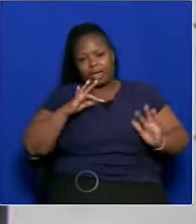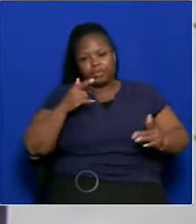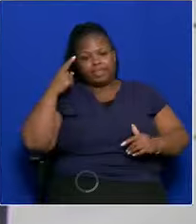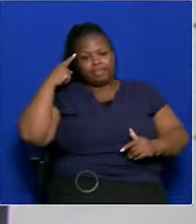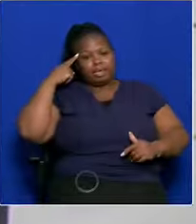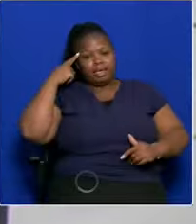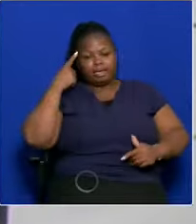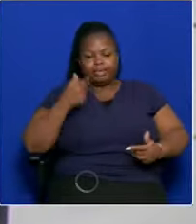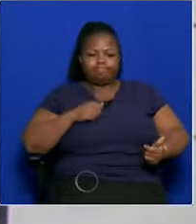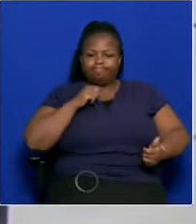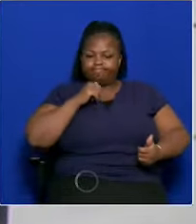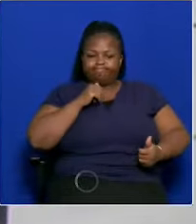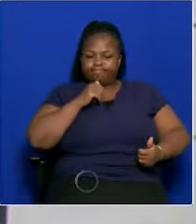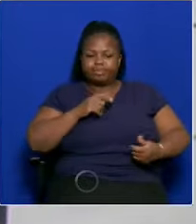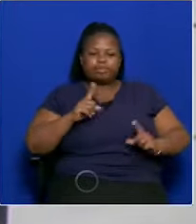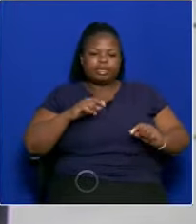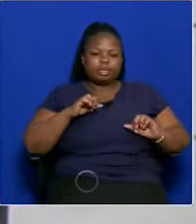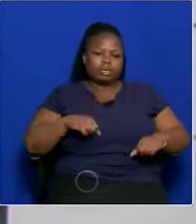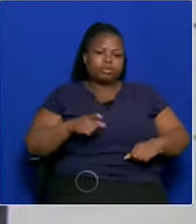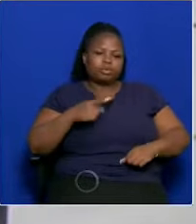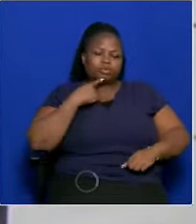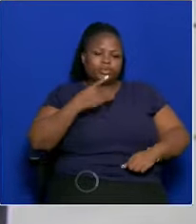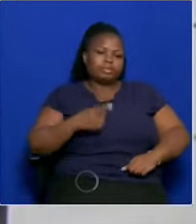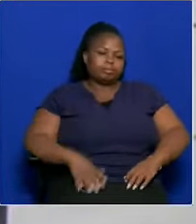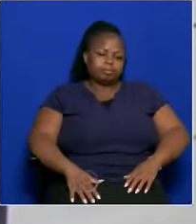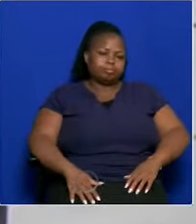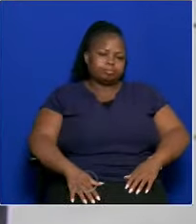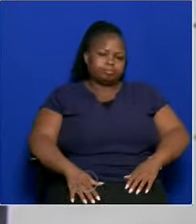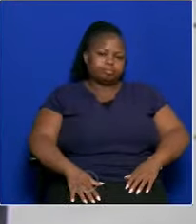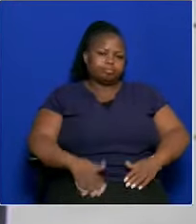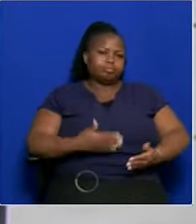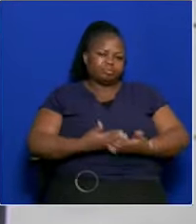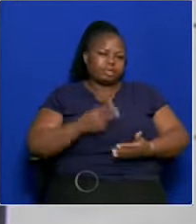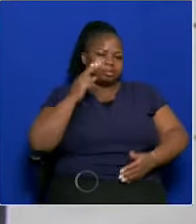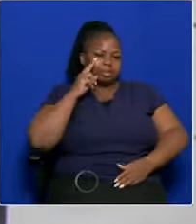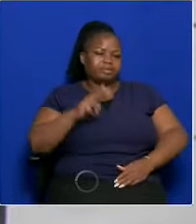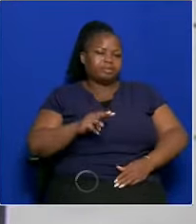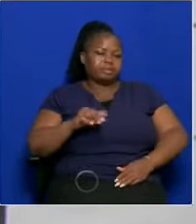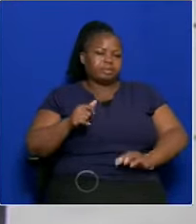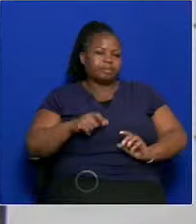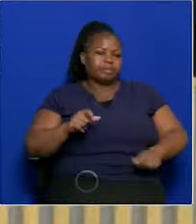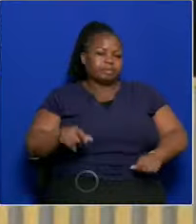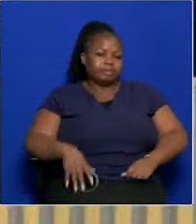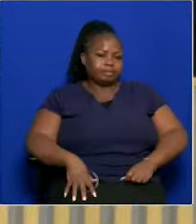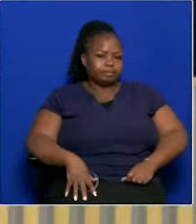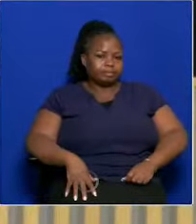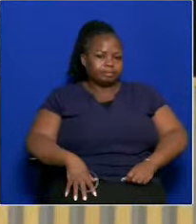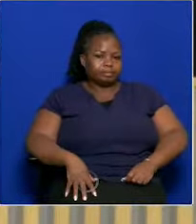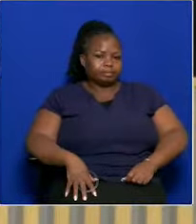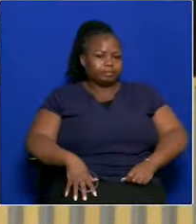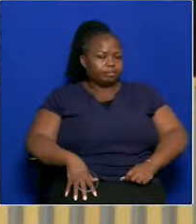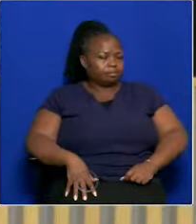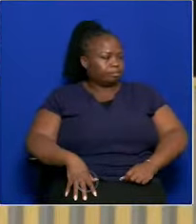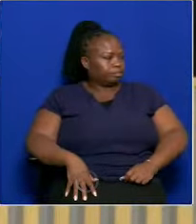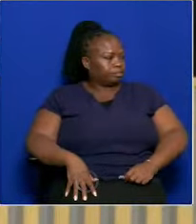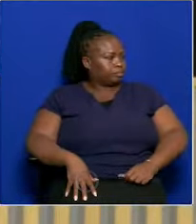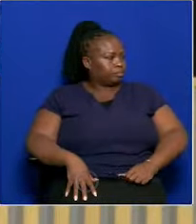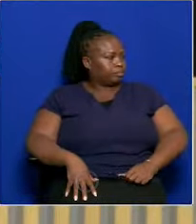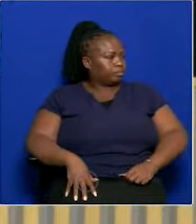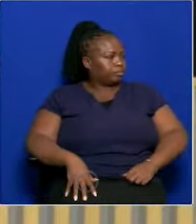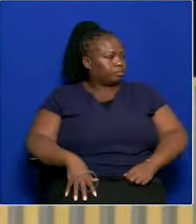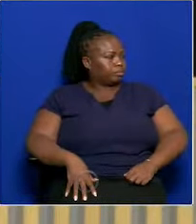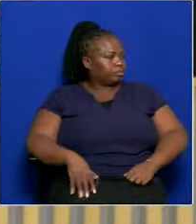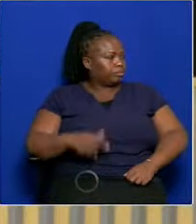agree with what you are saying. It put perception to other people. Can I Thank you, General. just give you